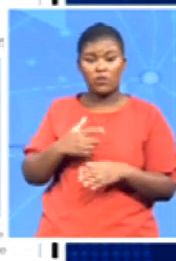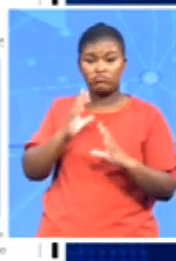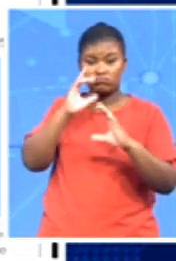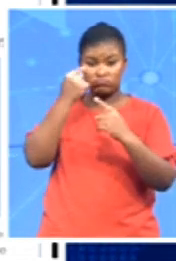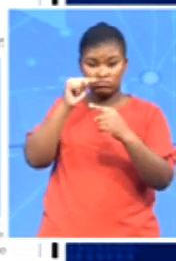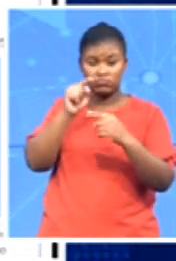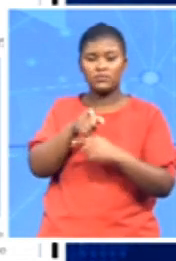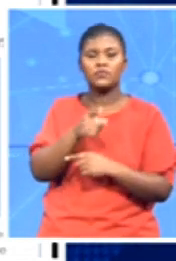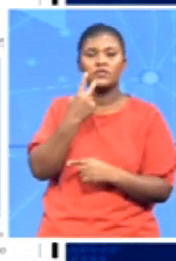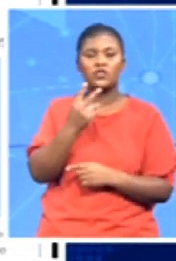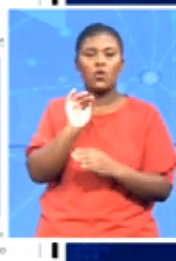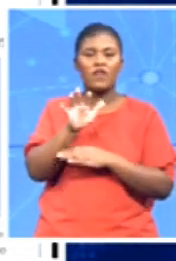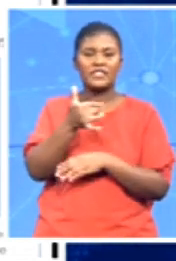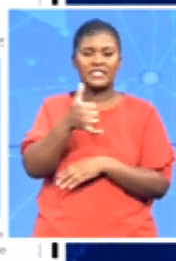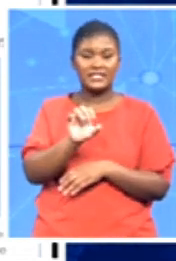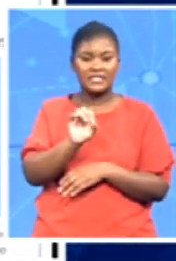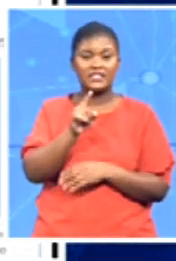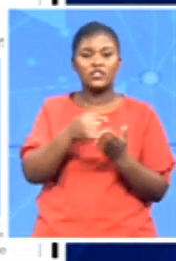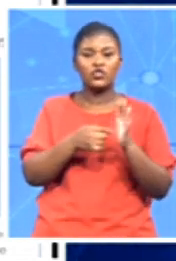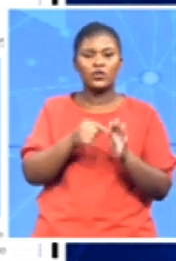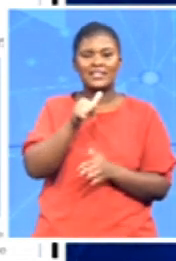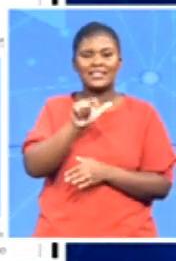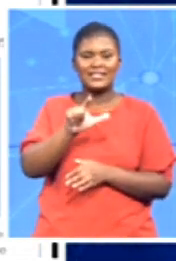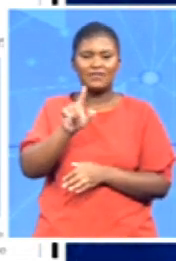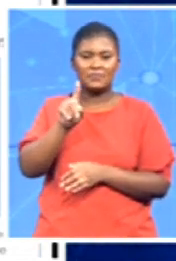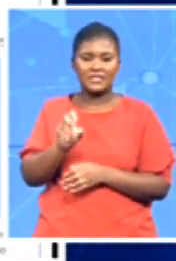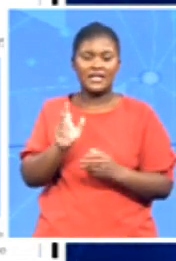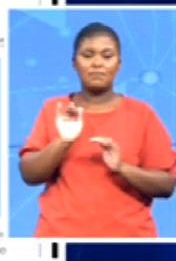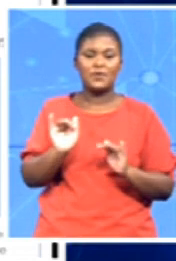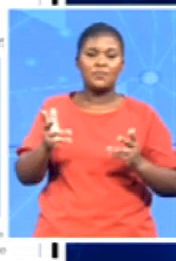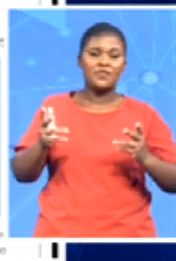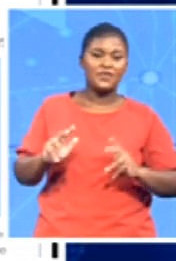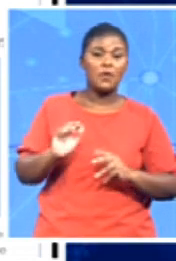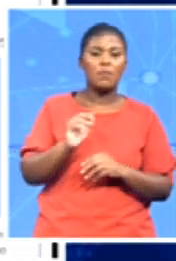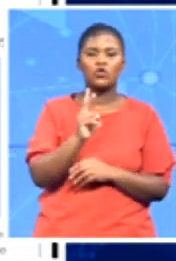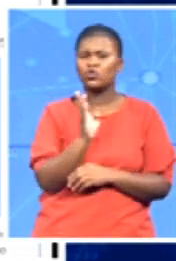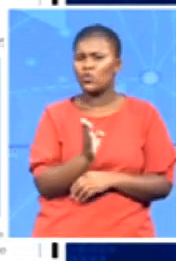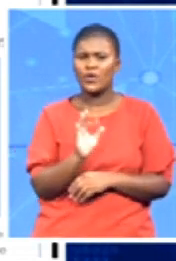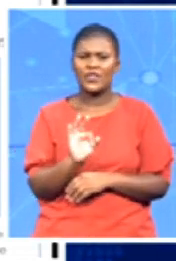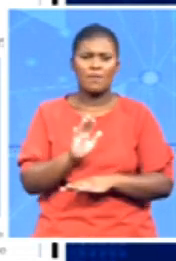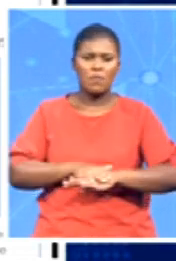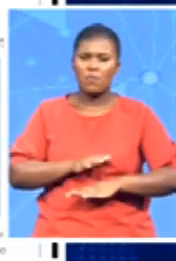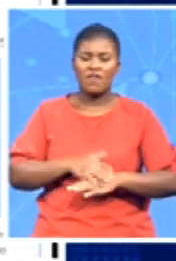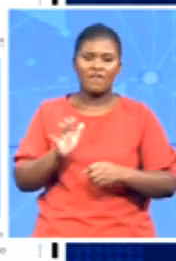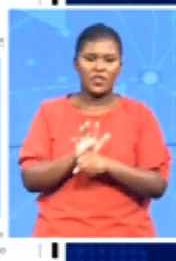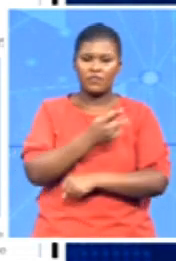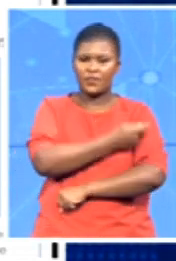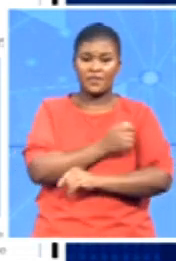it's 67% of people, more than 2/3 now of over 60 are fully vaccinated, and Overberg leading with